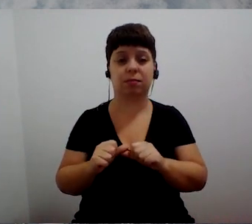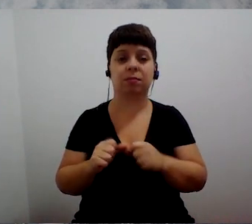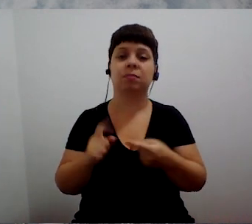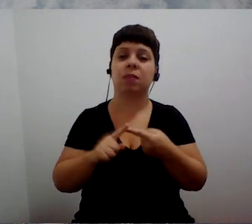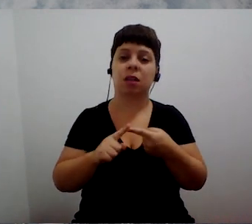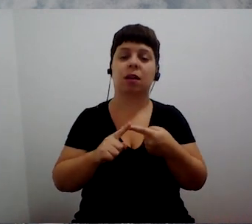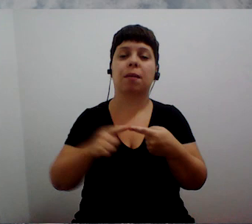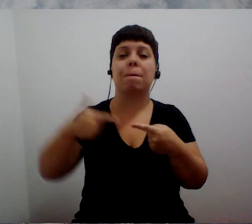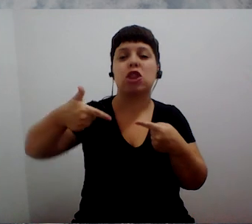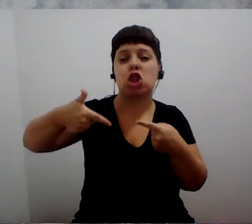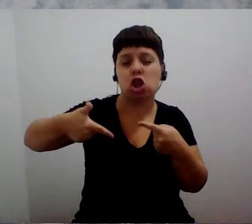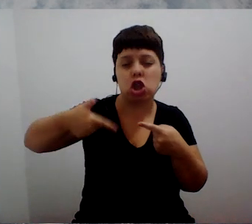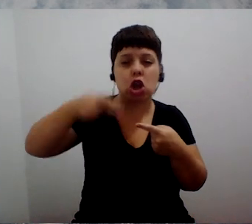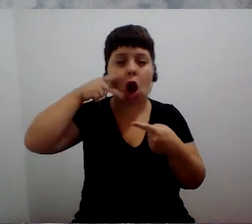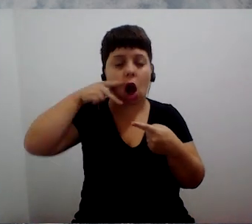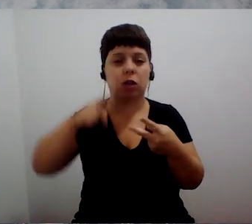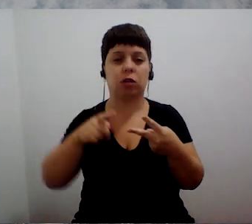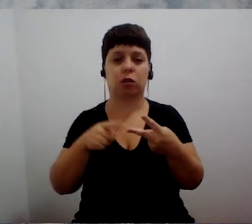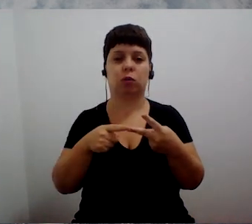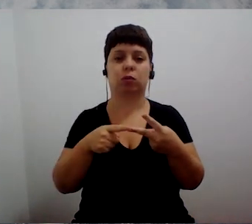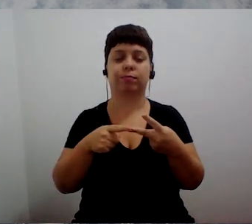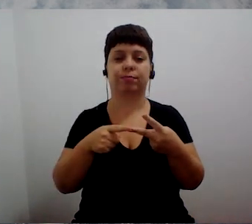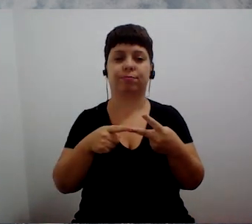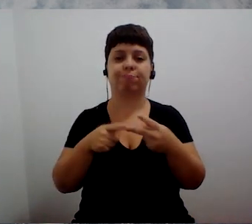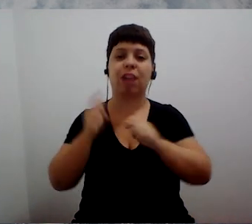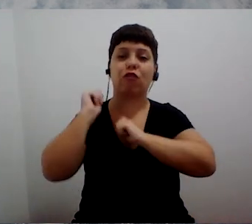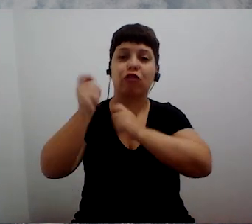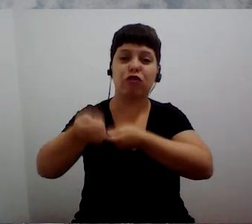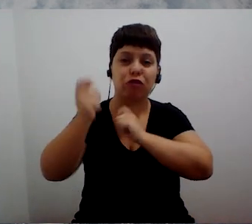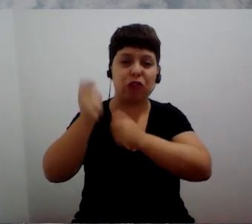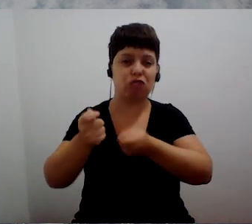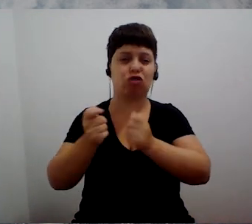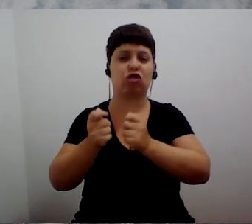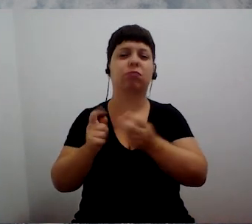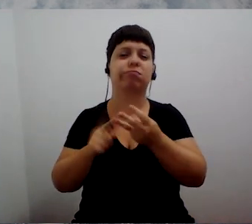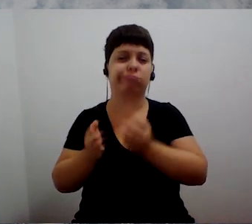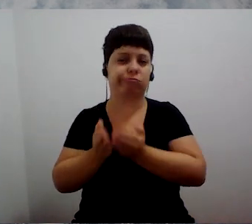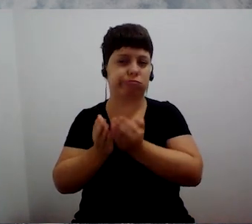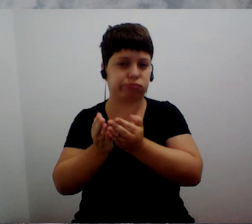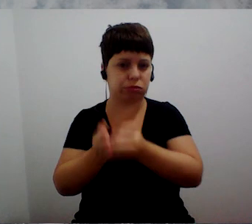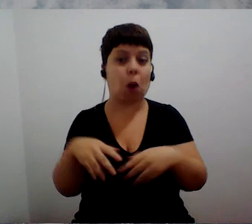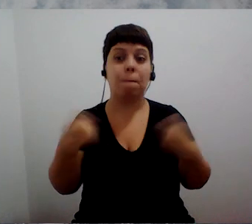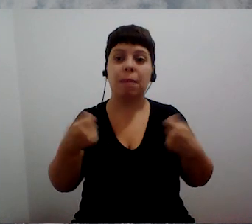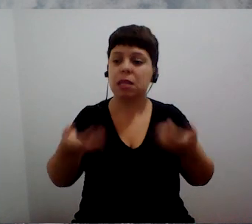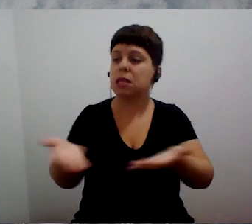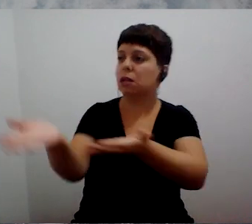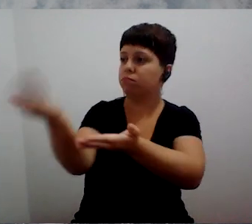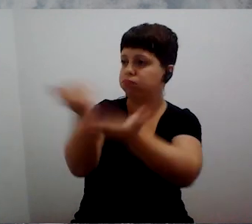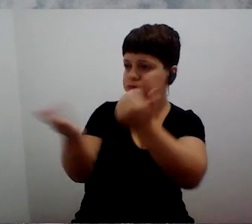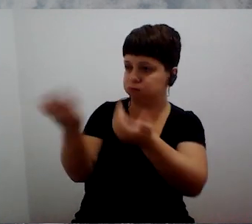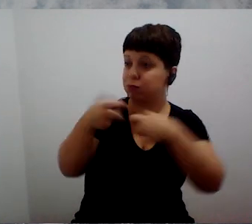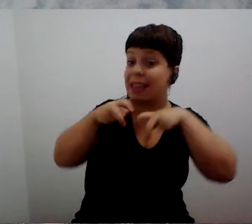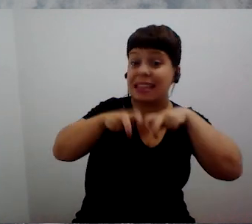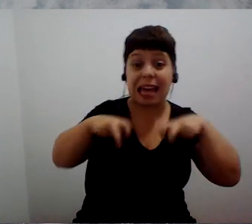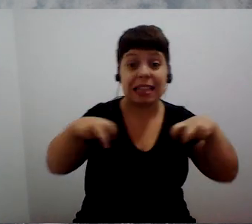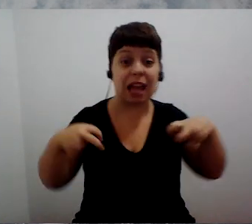gas, tourism, and fishing. So I think we need to sit together and find solutions and